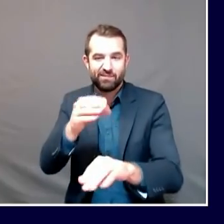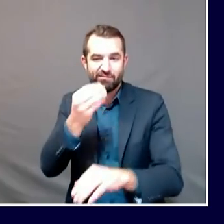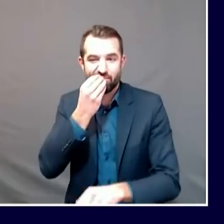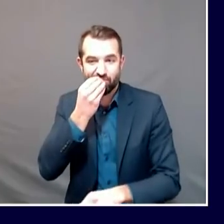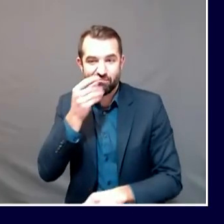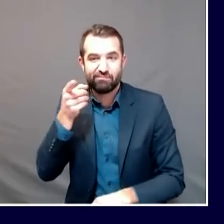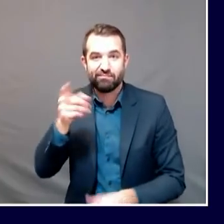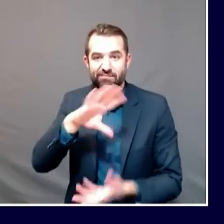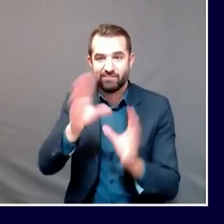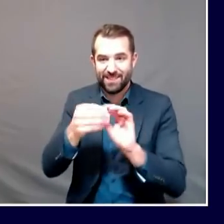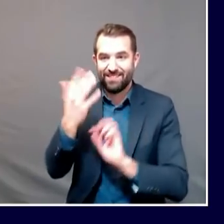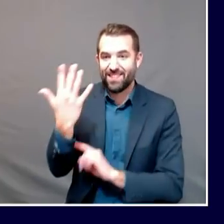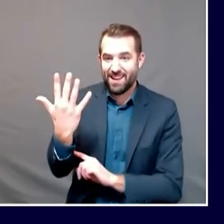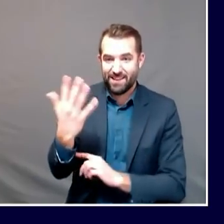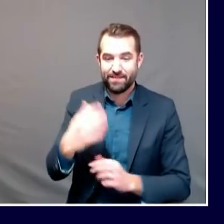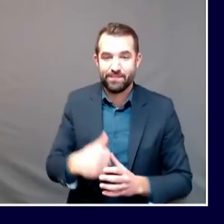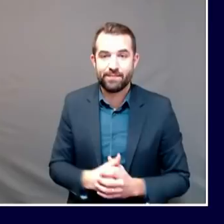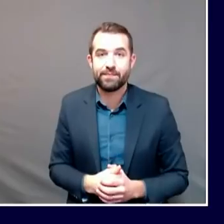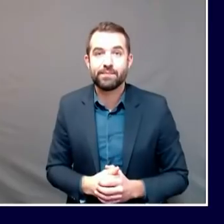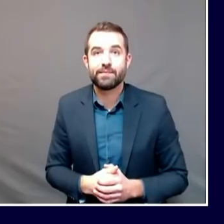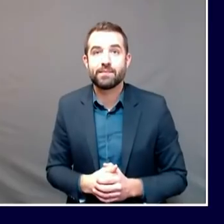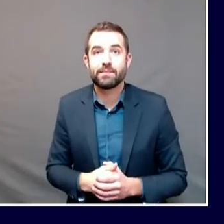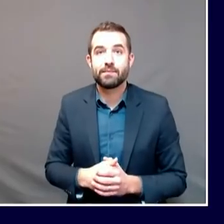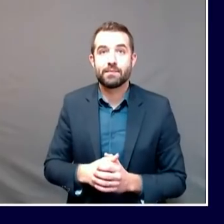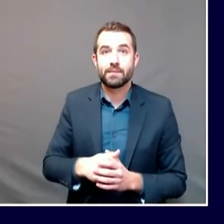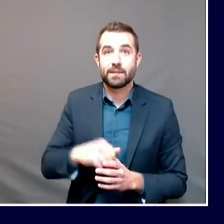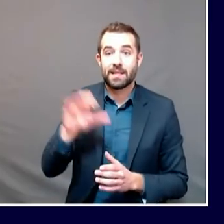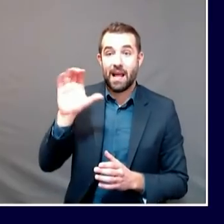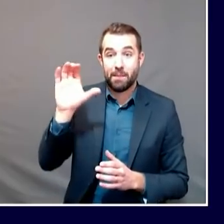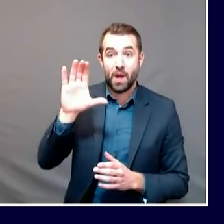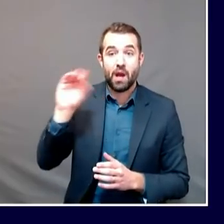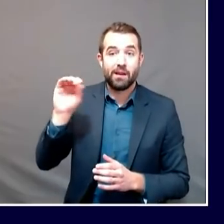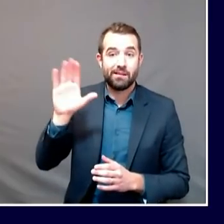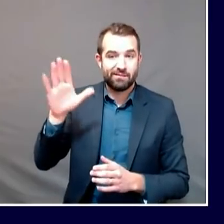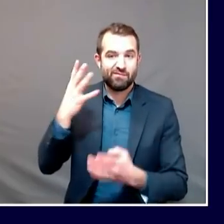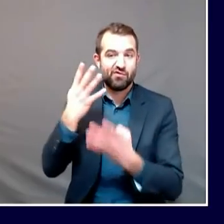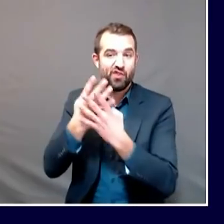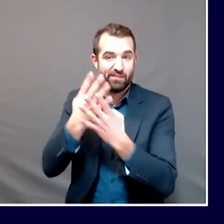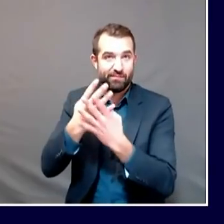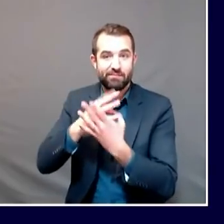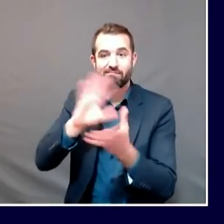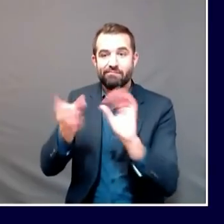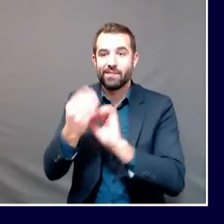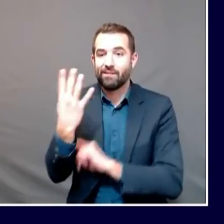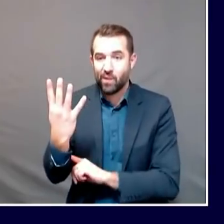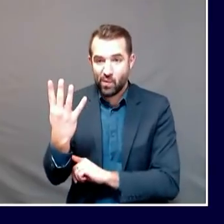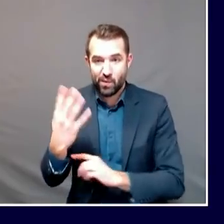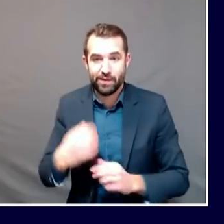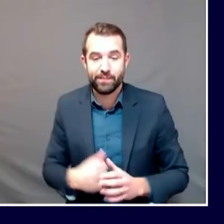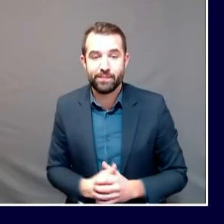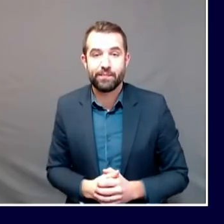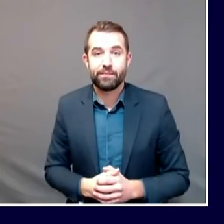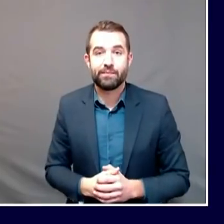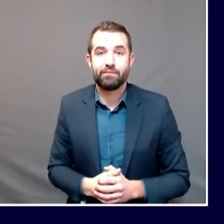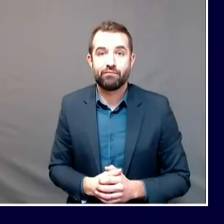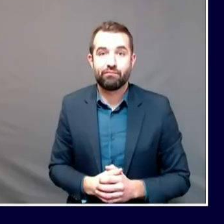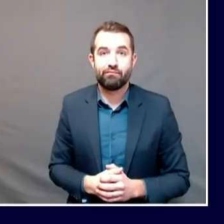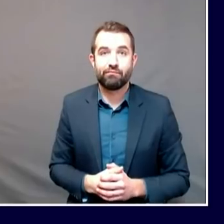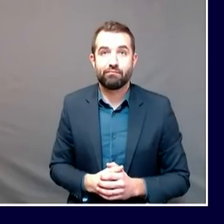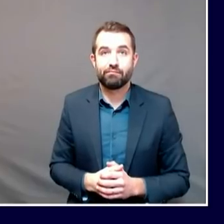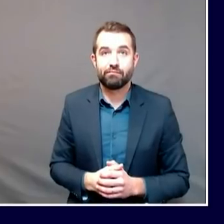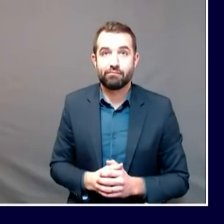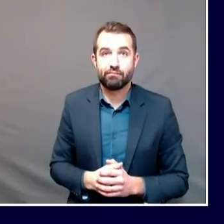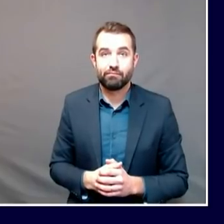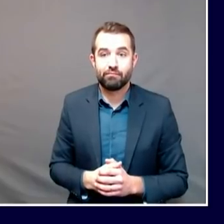the Newport Town Office, 6 cases, at the Songo Lock School in Naples, 6